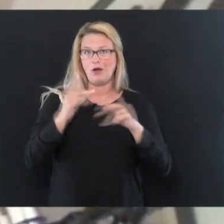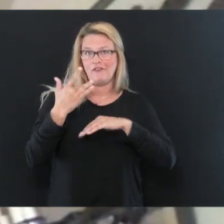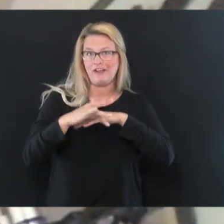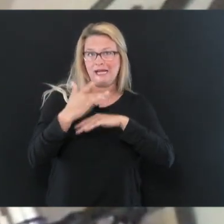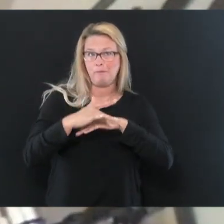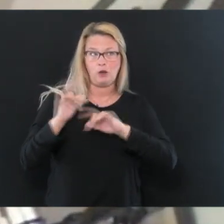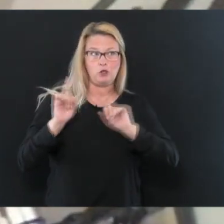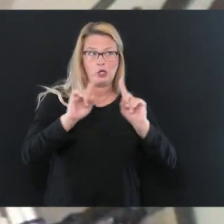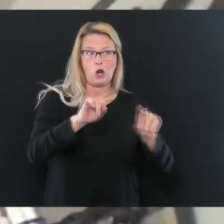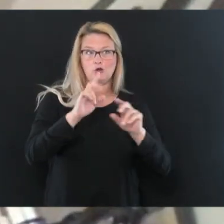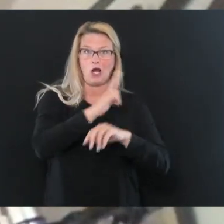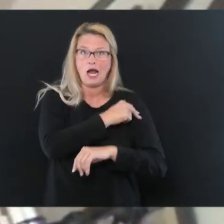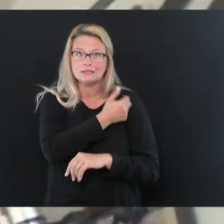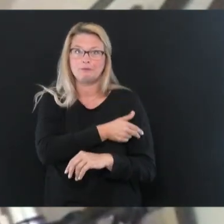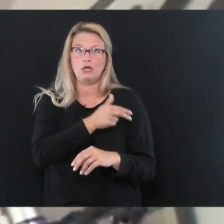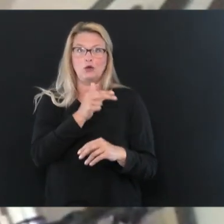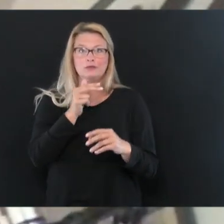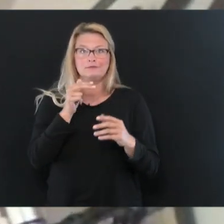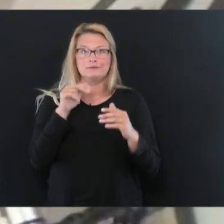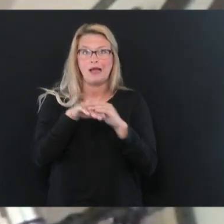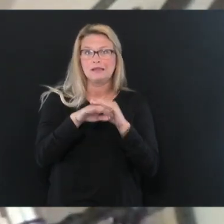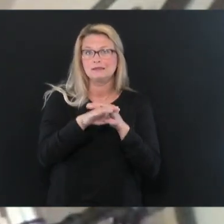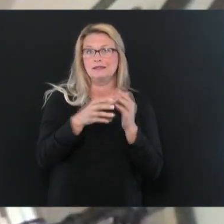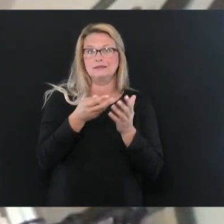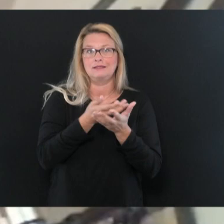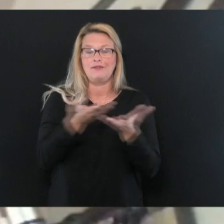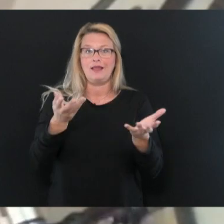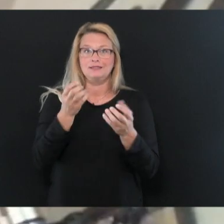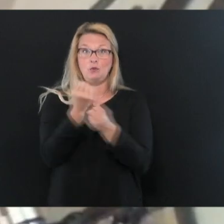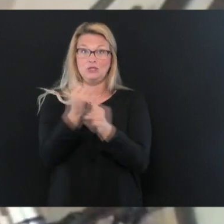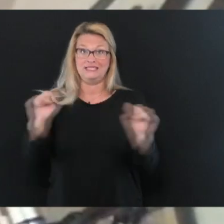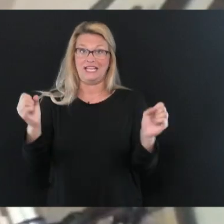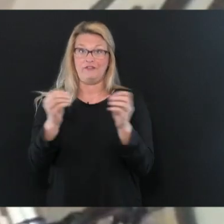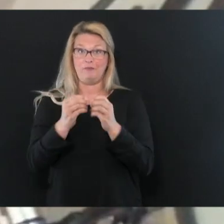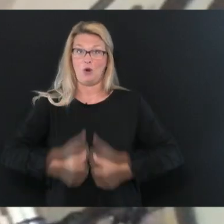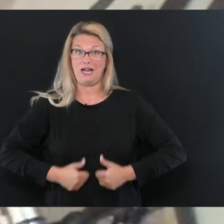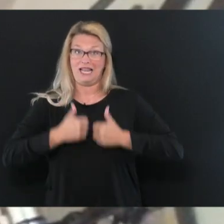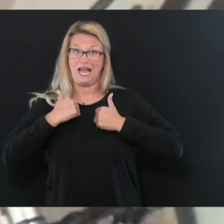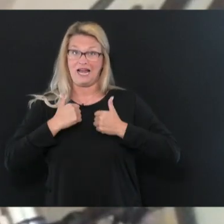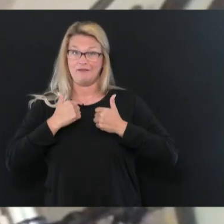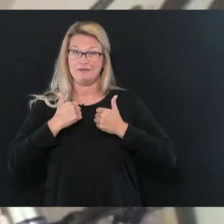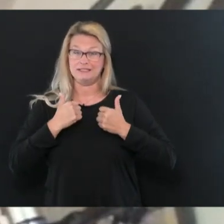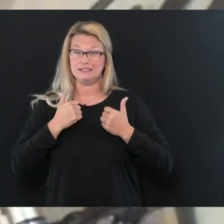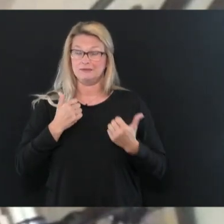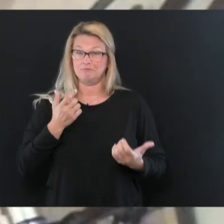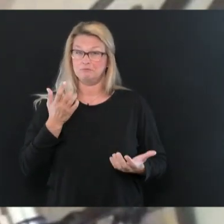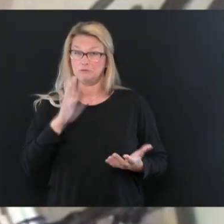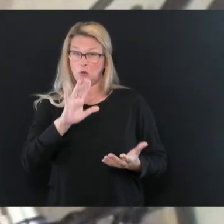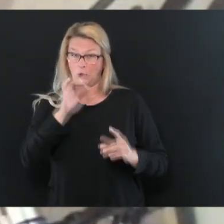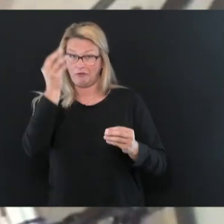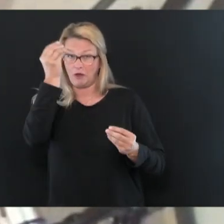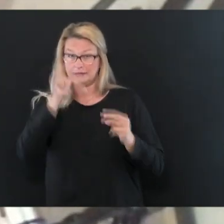hospital systems, we're able to start saving more lives than what we were losing. Thank you.